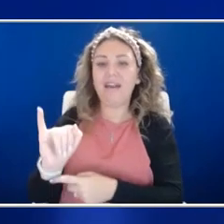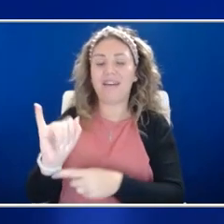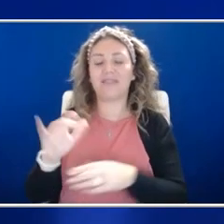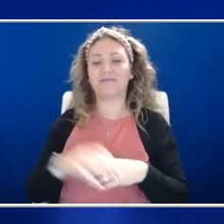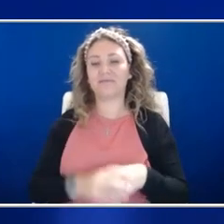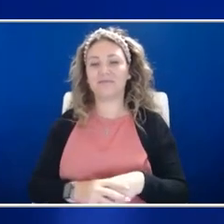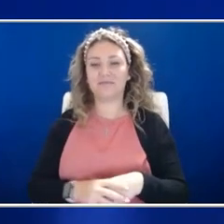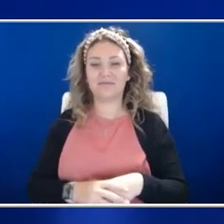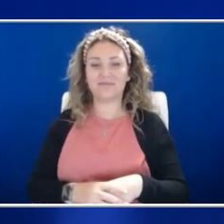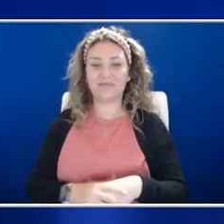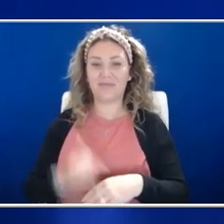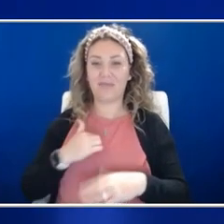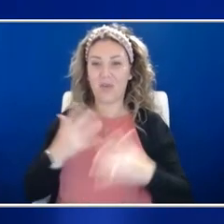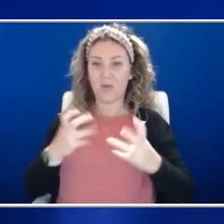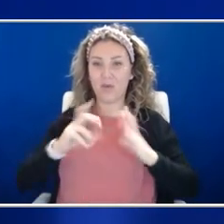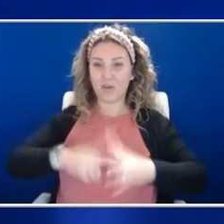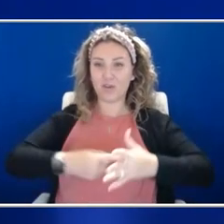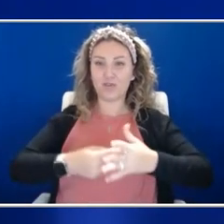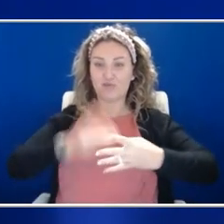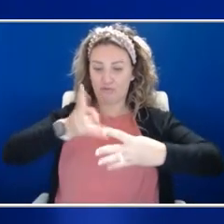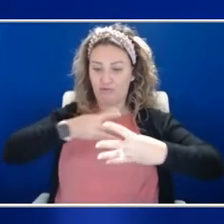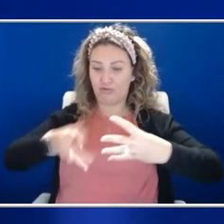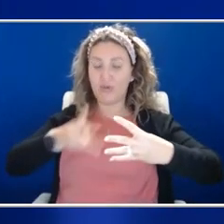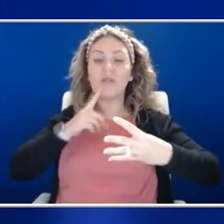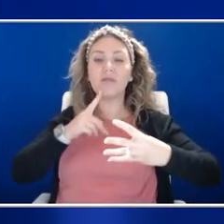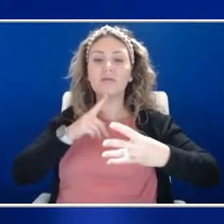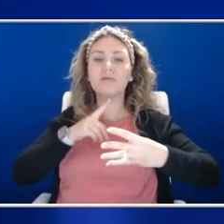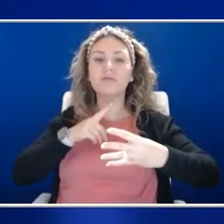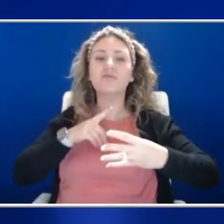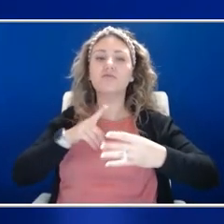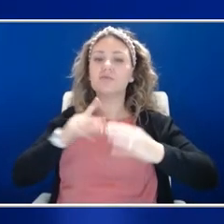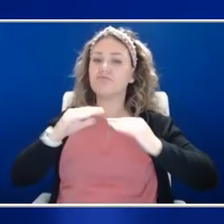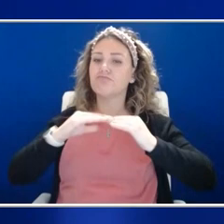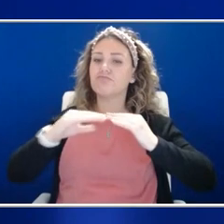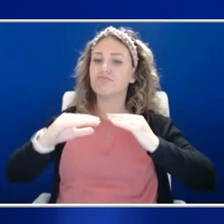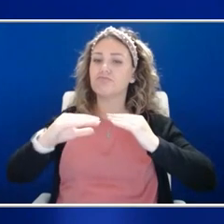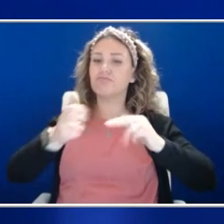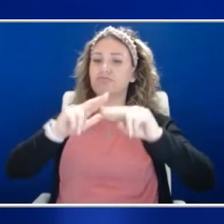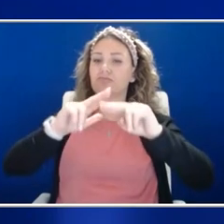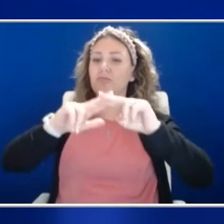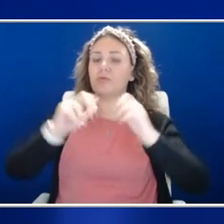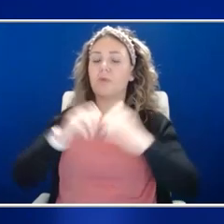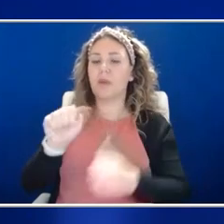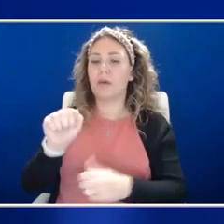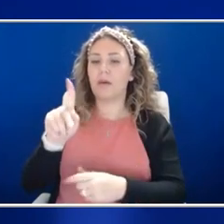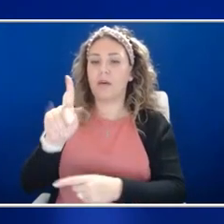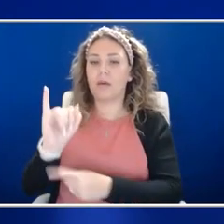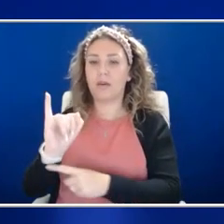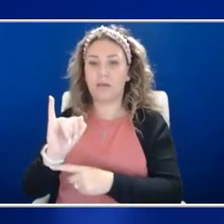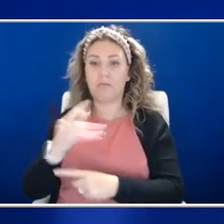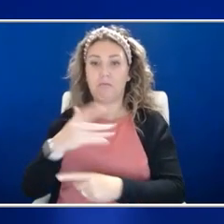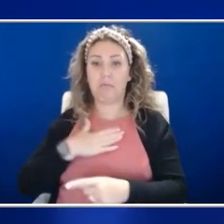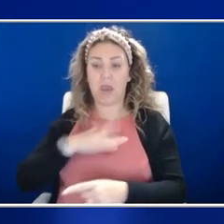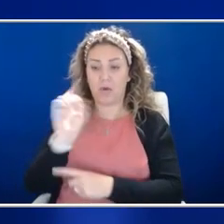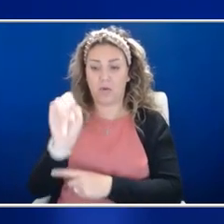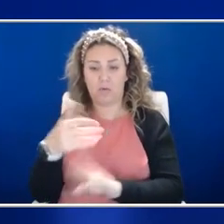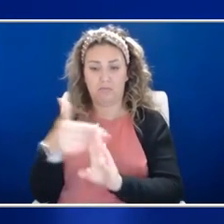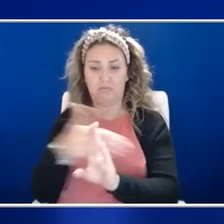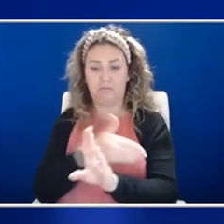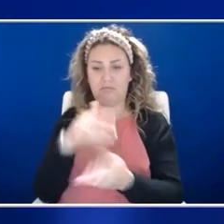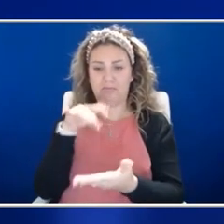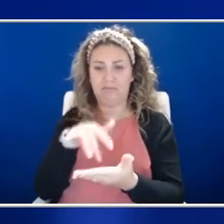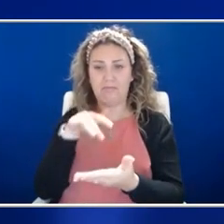want to start with the graphic showing a steady increase in acute kidney injury. My question is, prior to this study, were we getting better